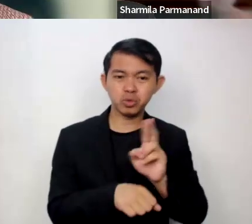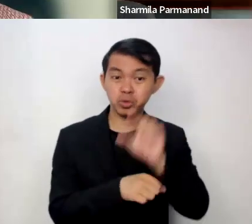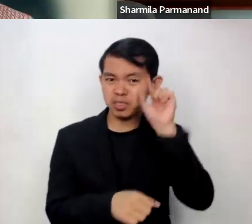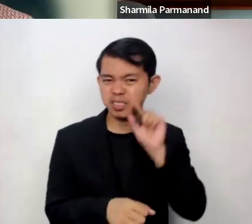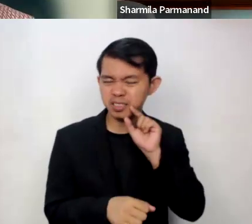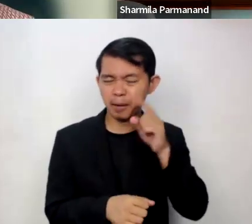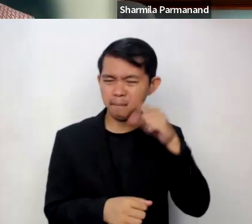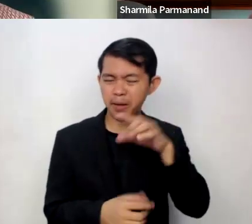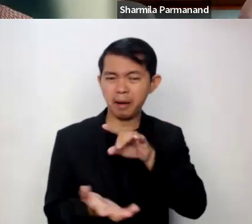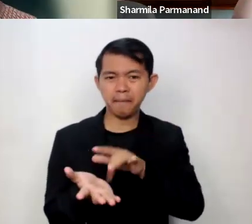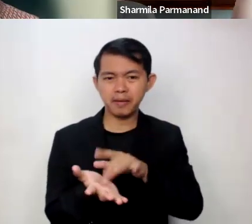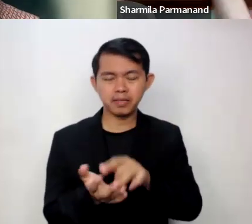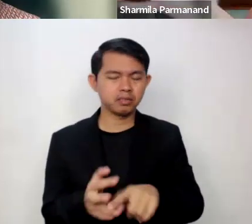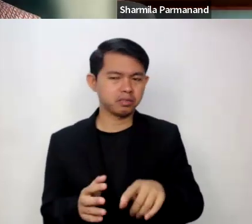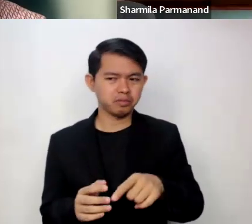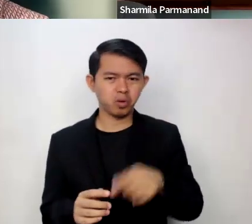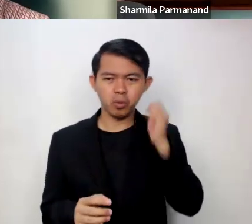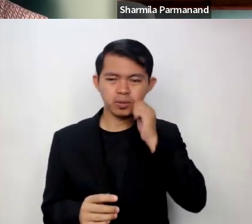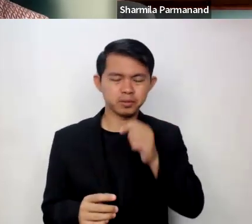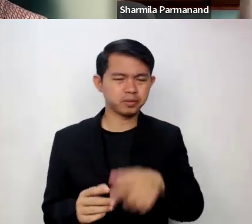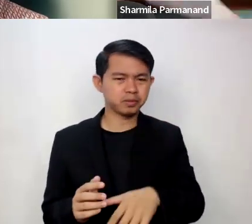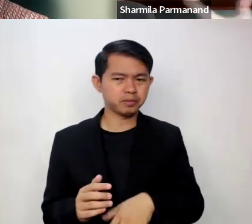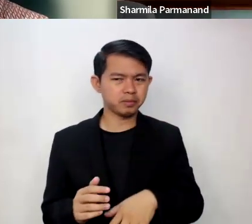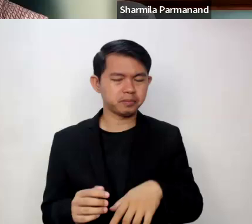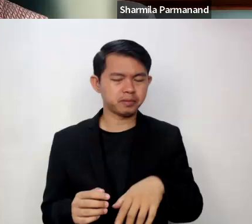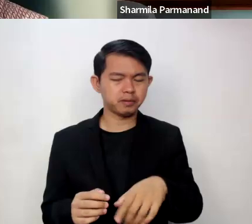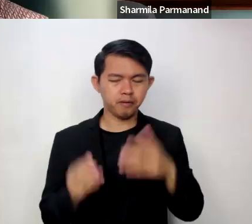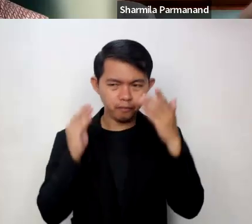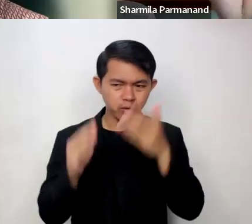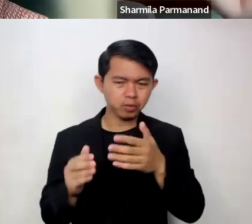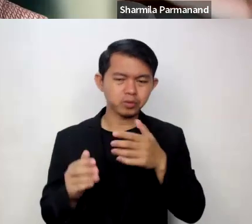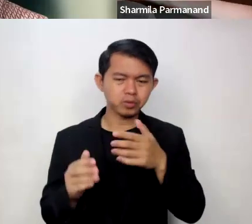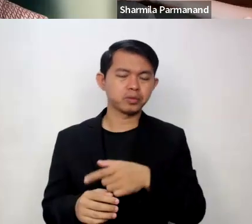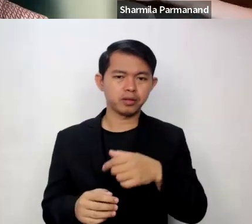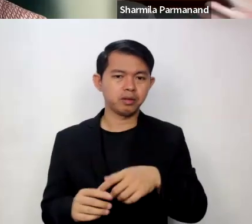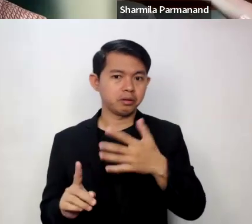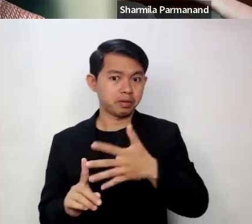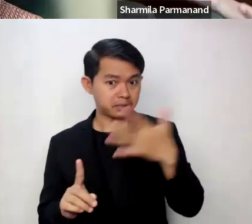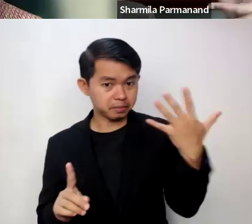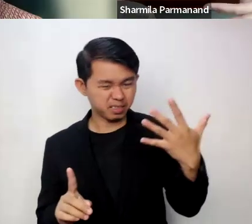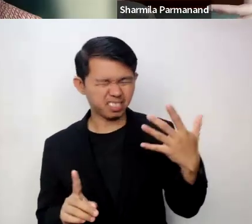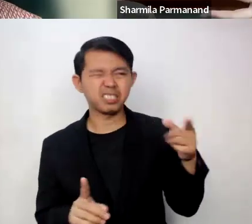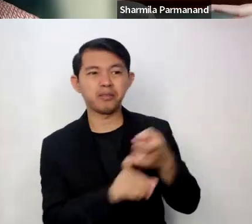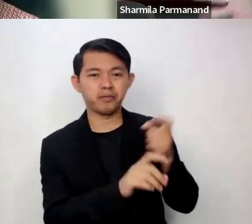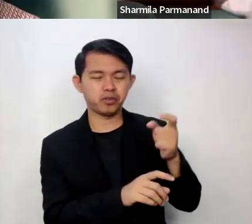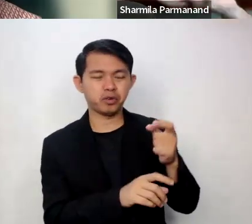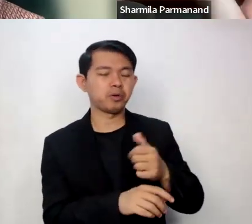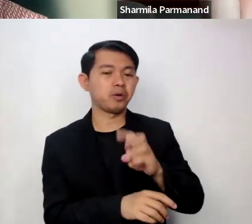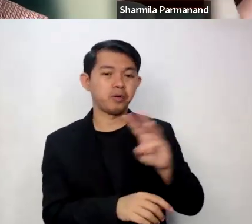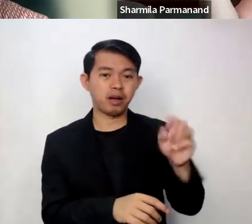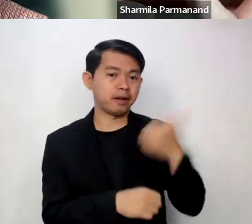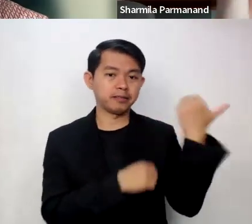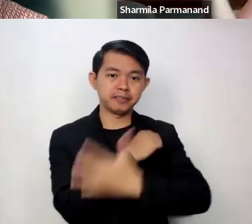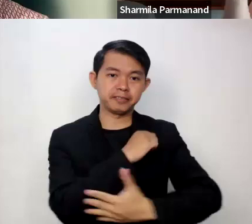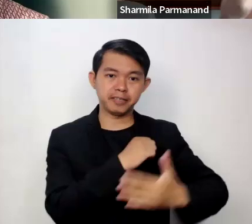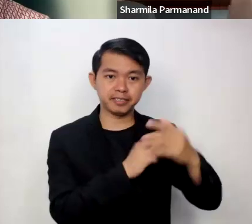to feminists and LGBT individuals as Western poison naman. So and sila na